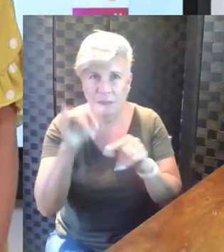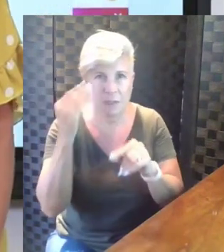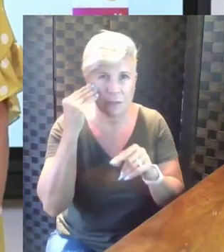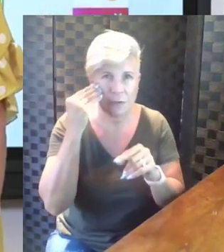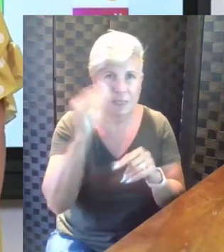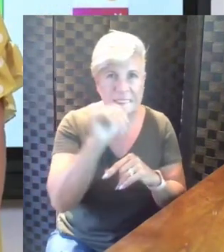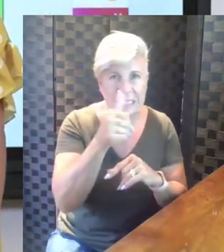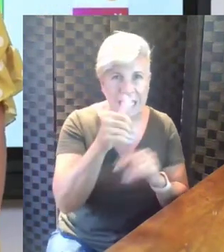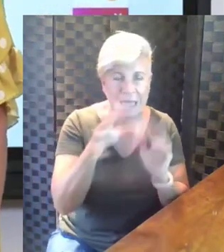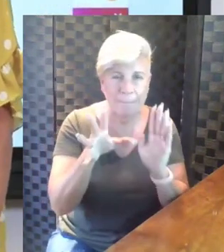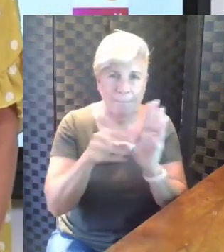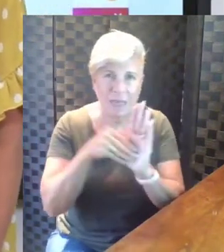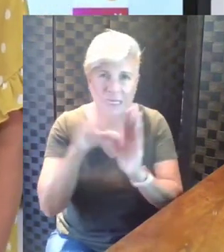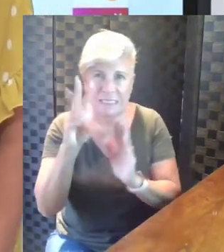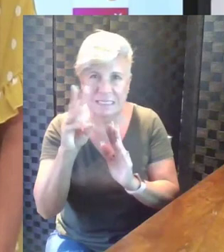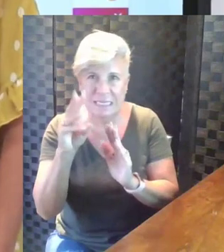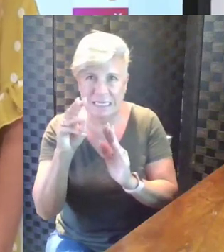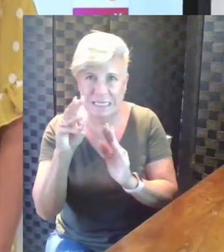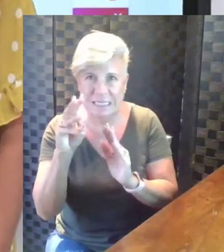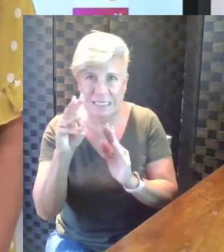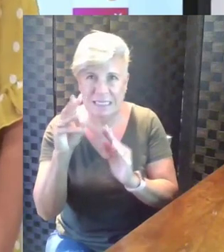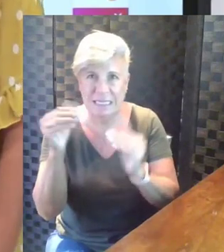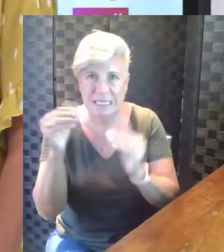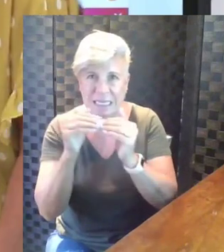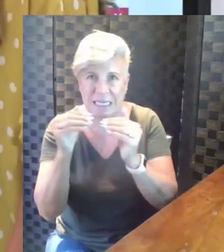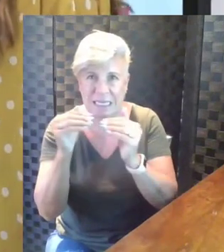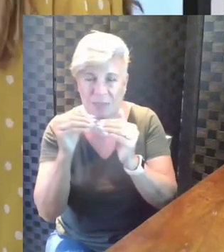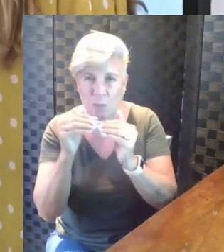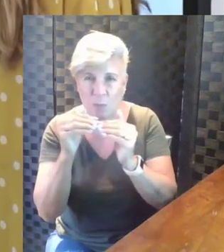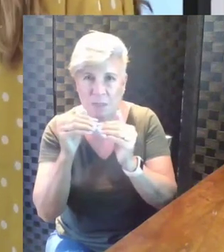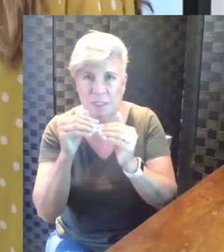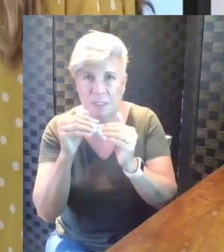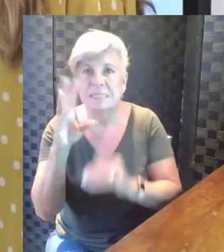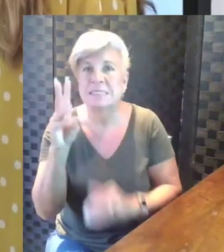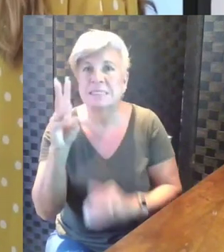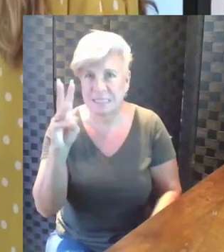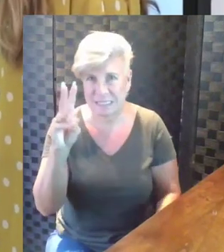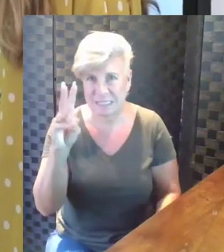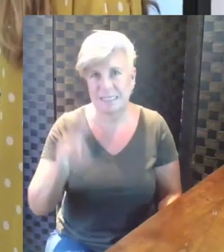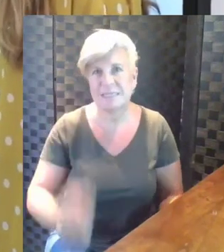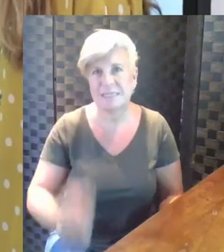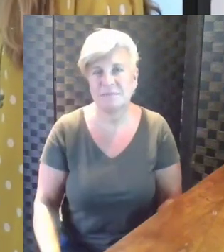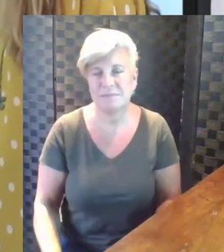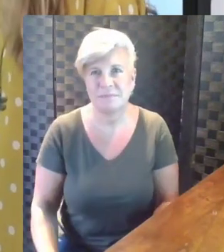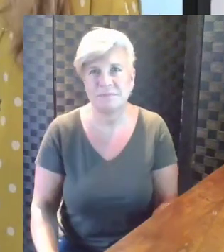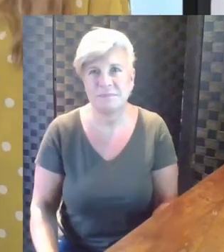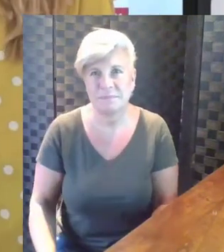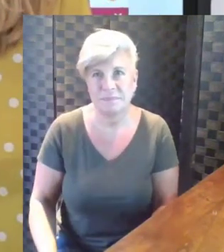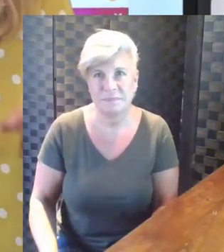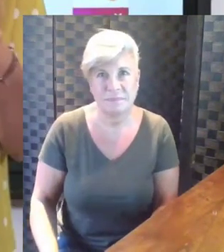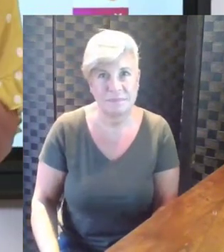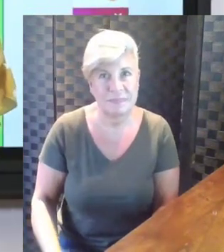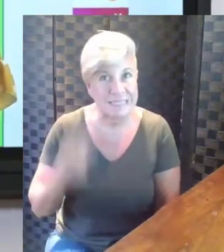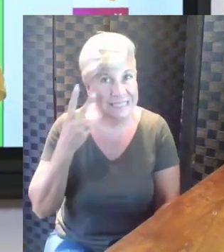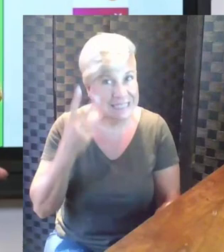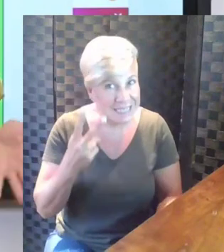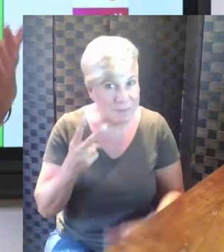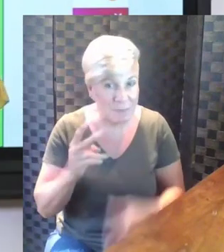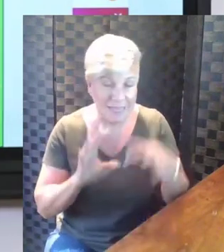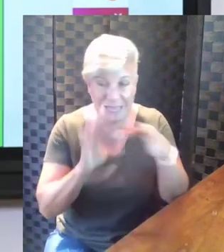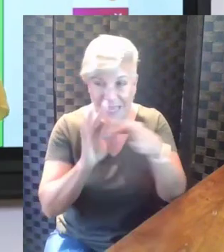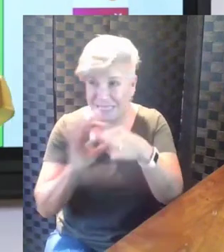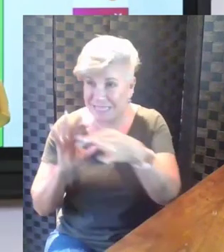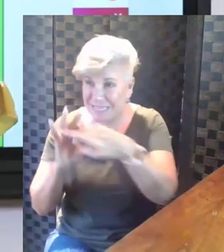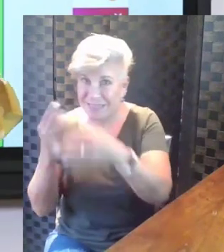also know now that 10 plus 6 more ones equals 16. So you see how we're starting to